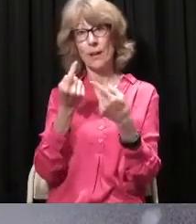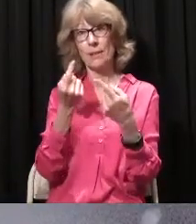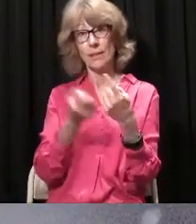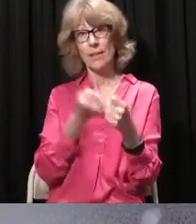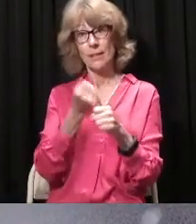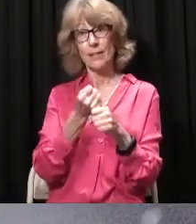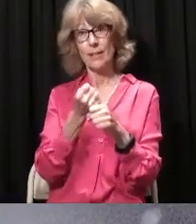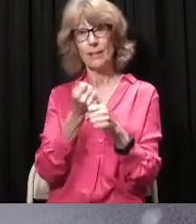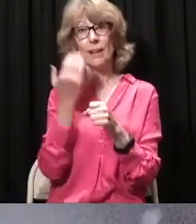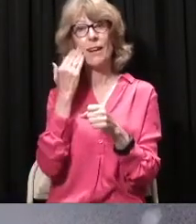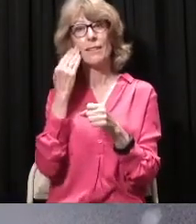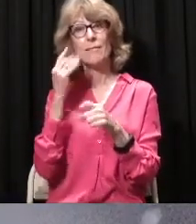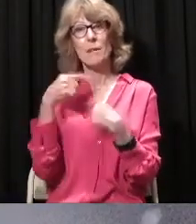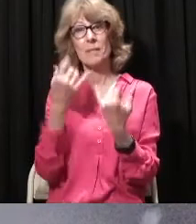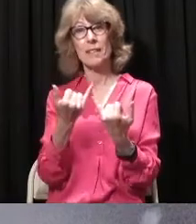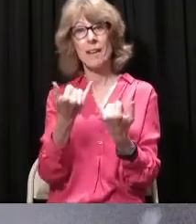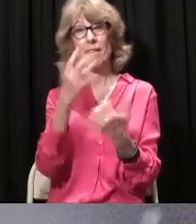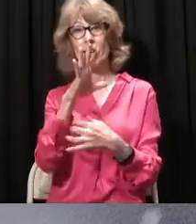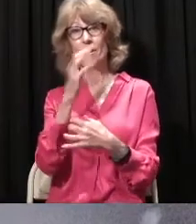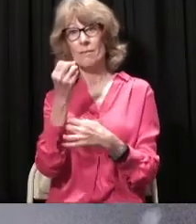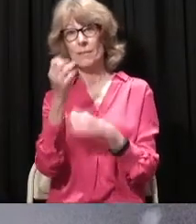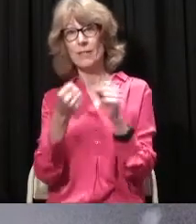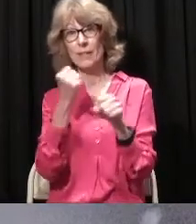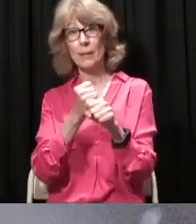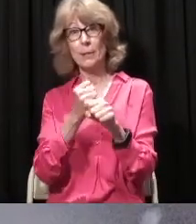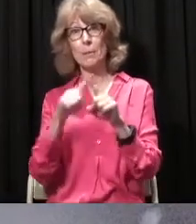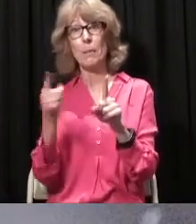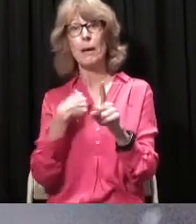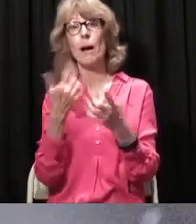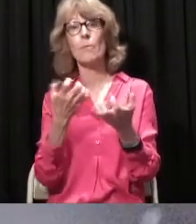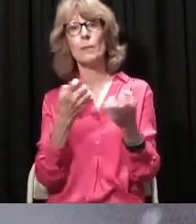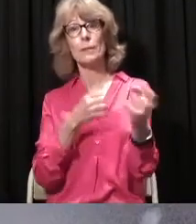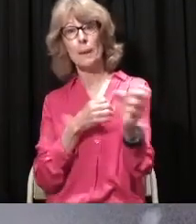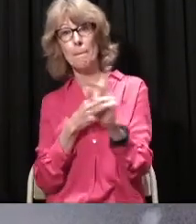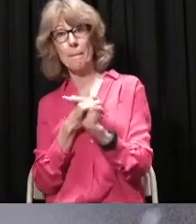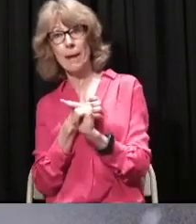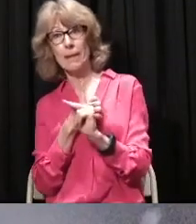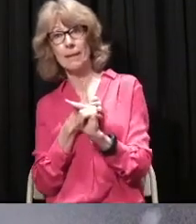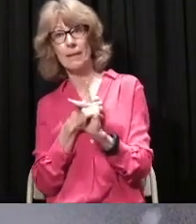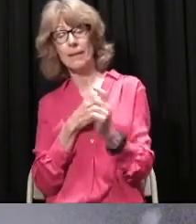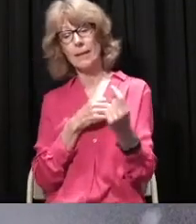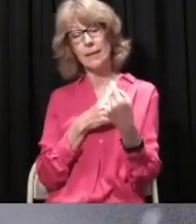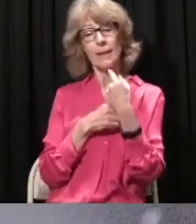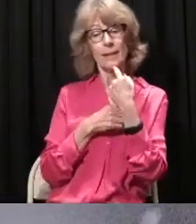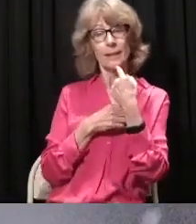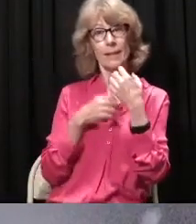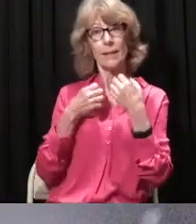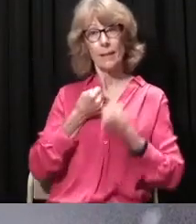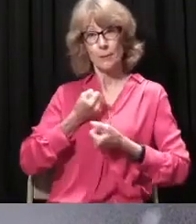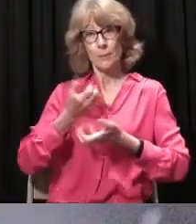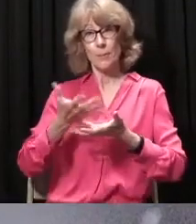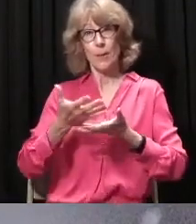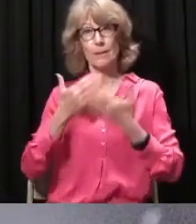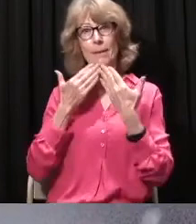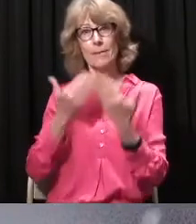years that I had to find you to come back and tell you, thank you.